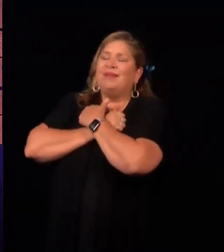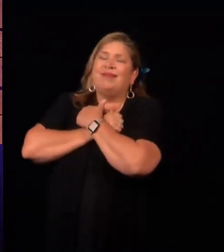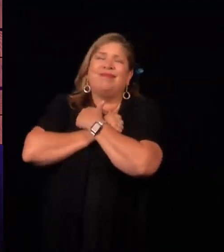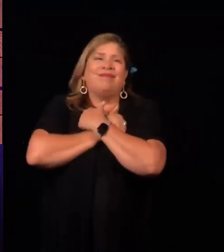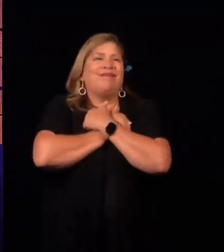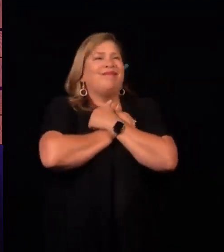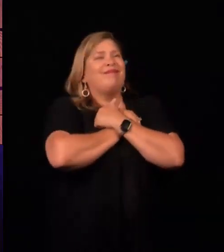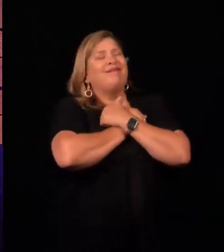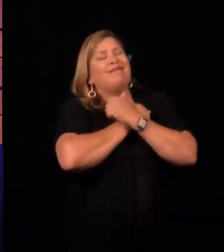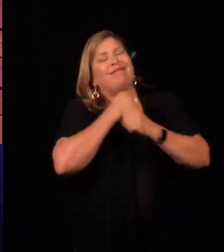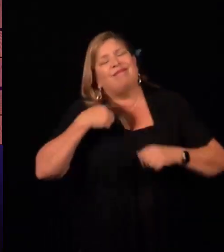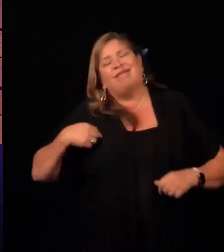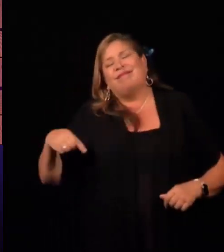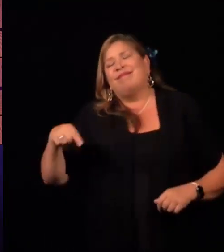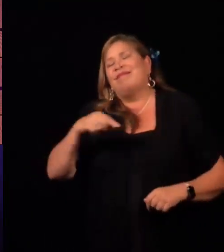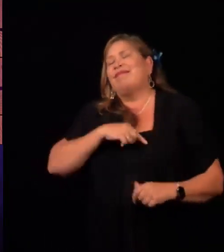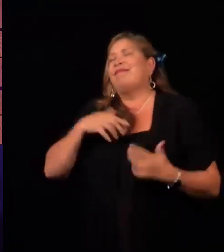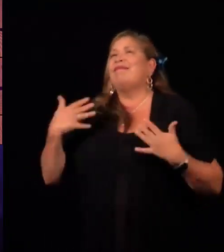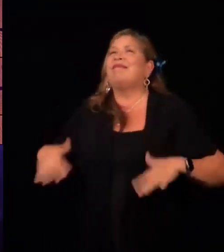loves